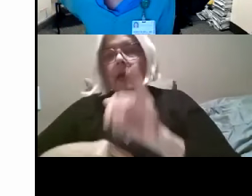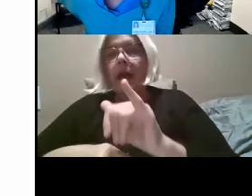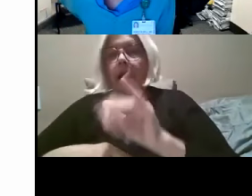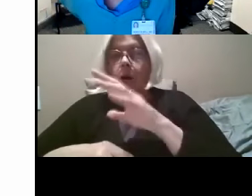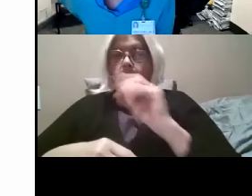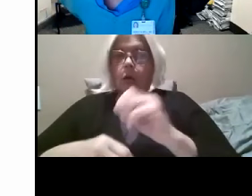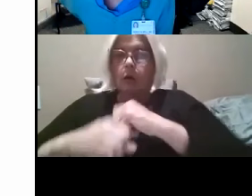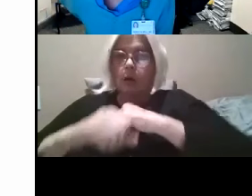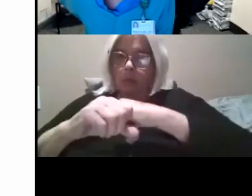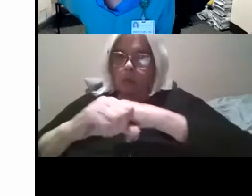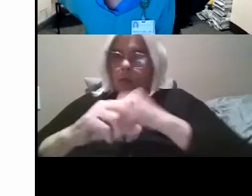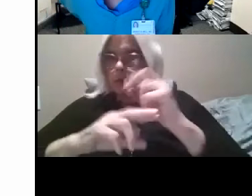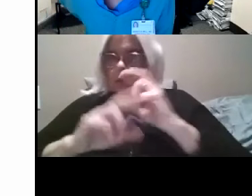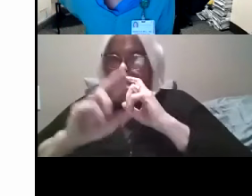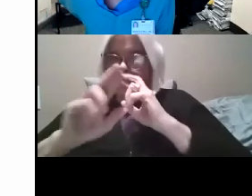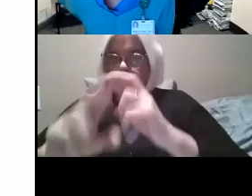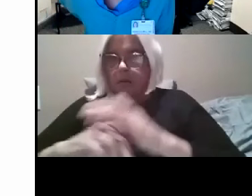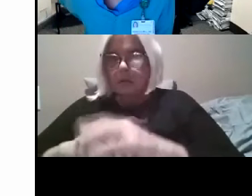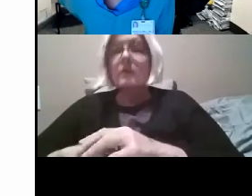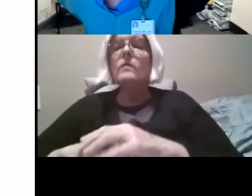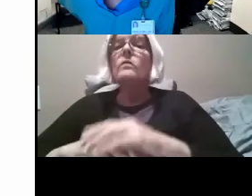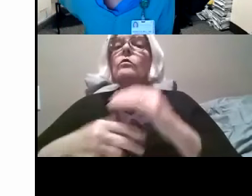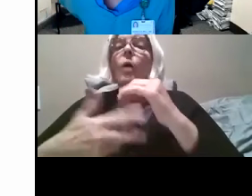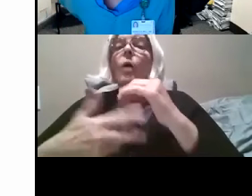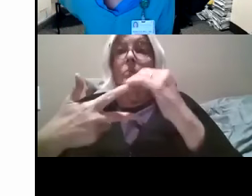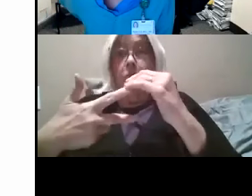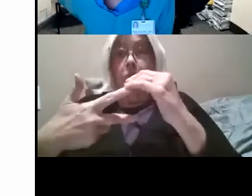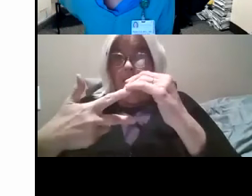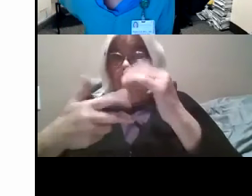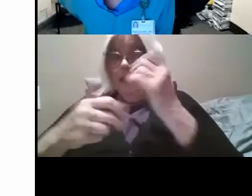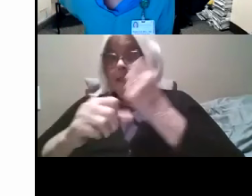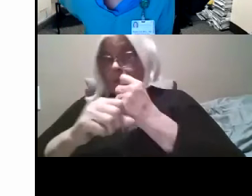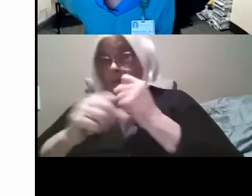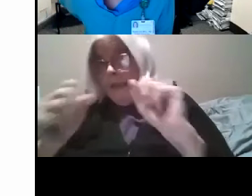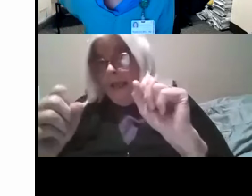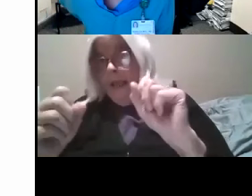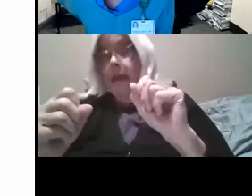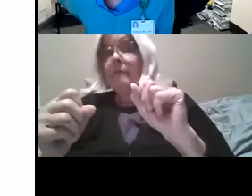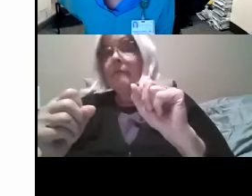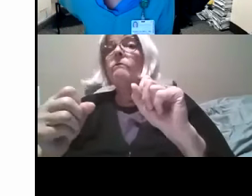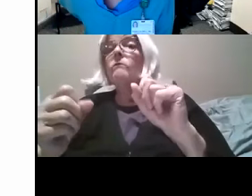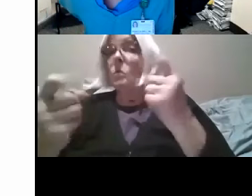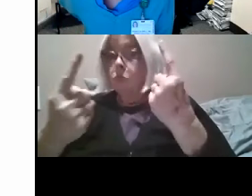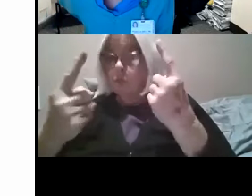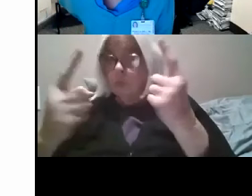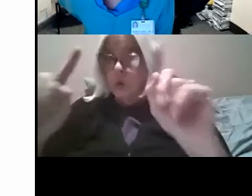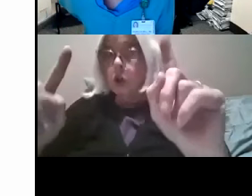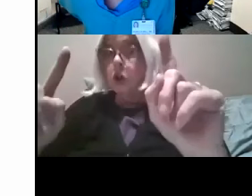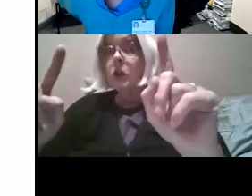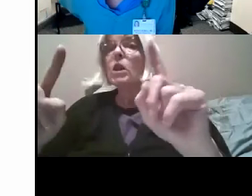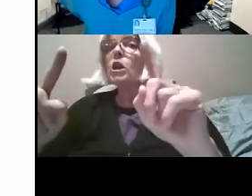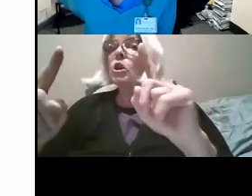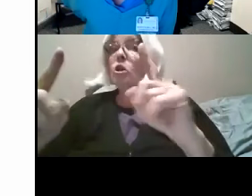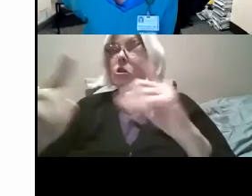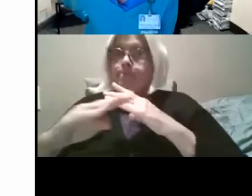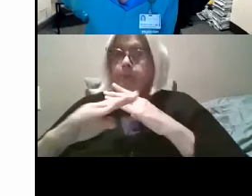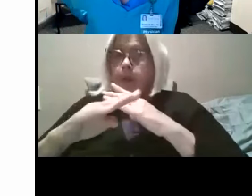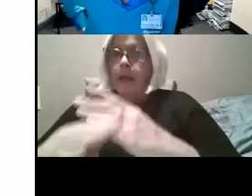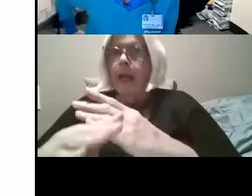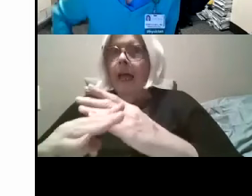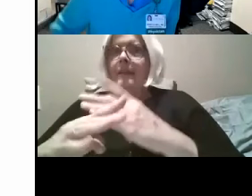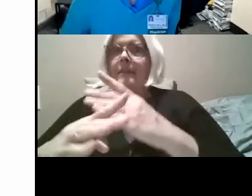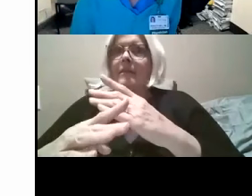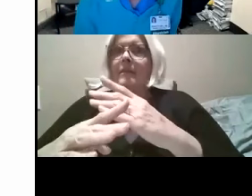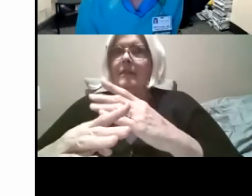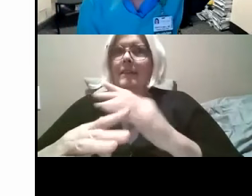safety and efficacy of the vaccine, how well it worked against COVID and preventing serious complications. And then there was another portion